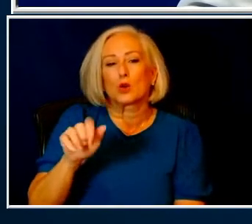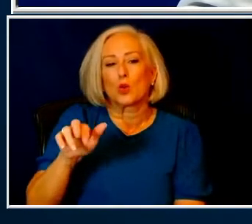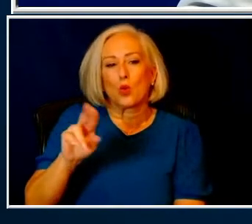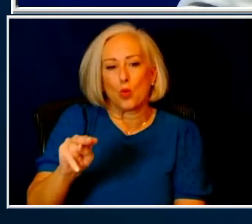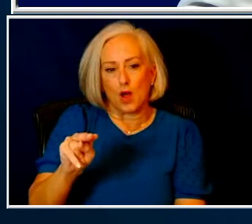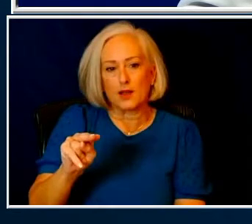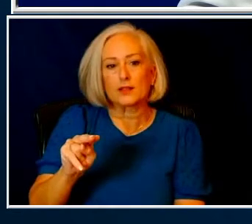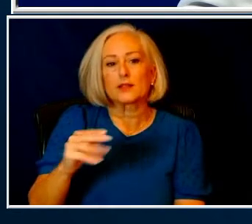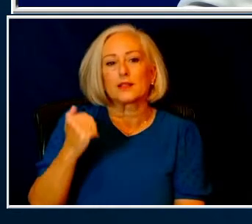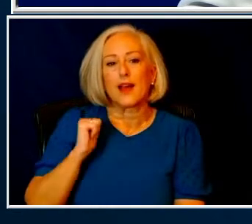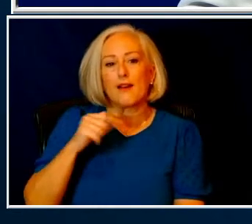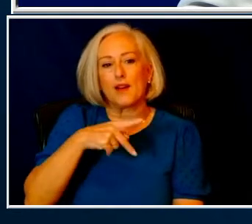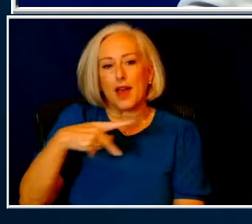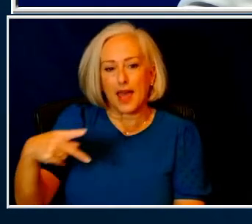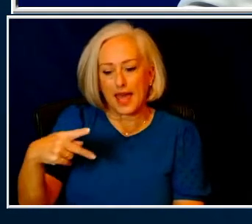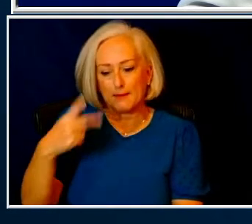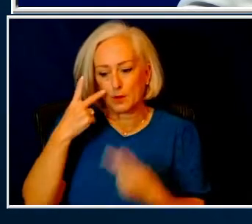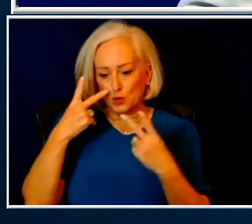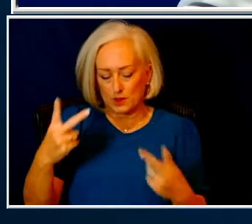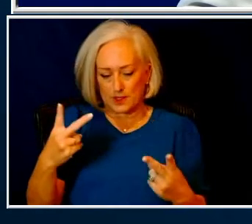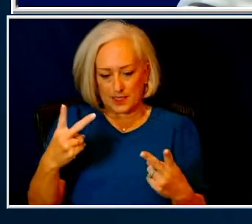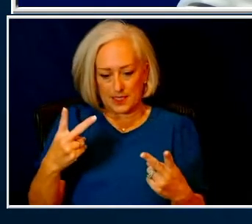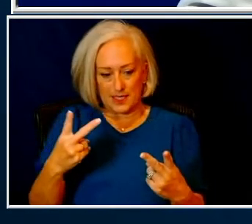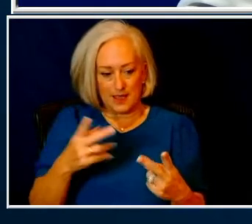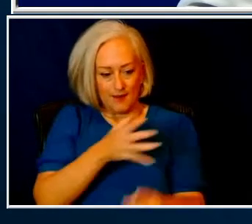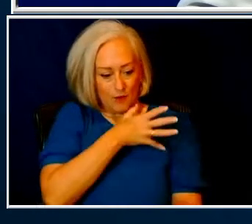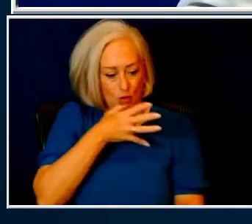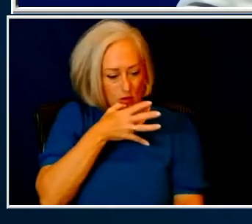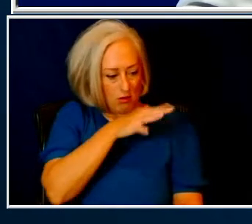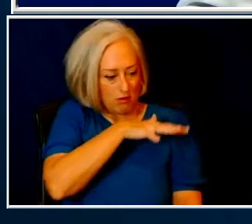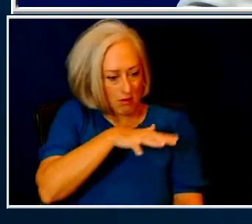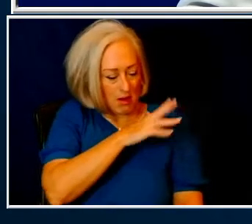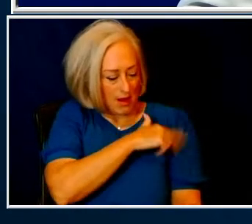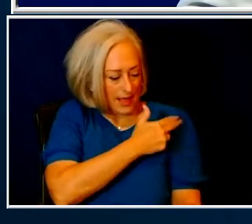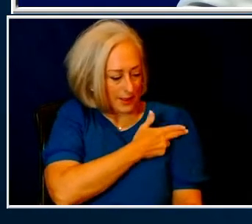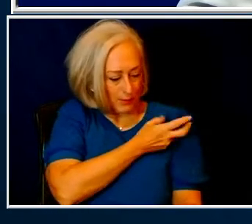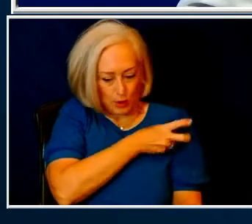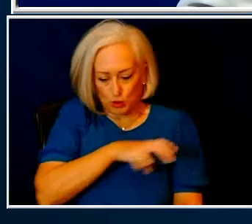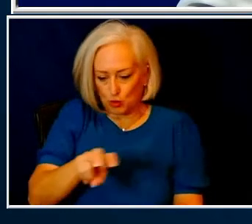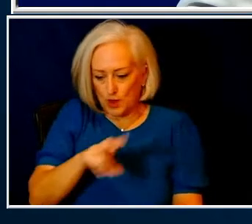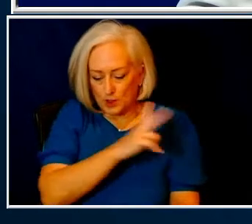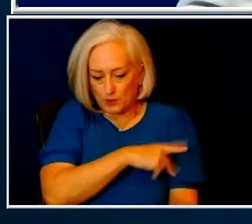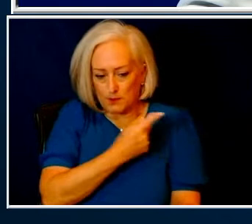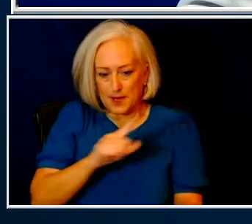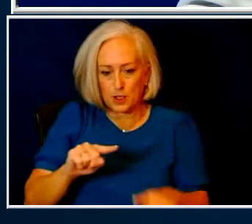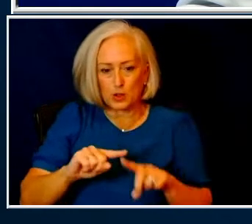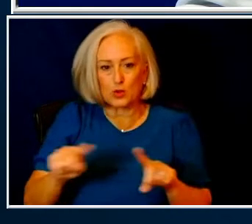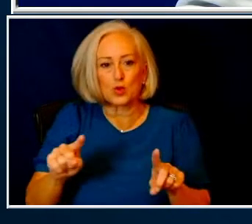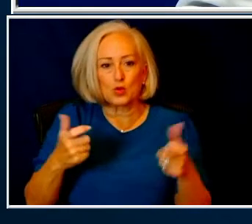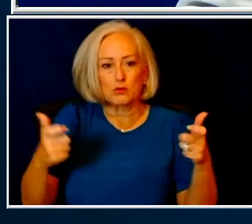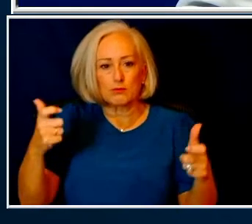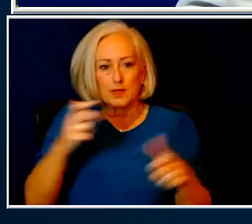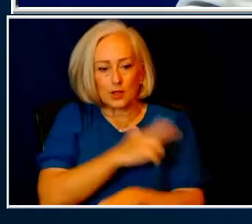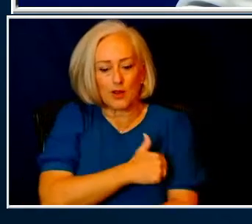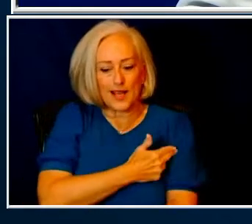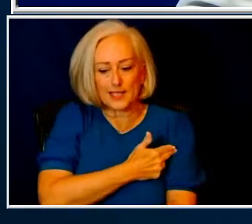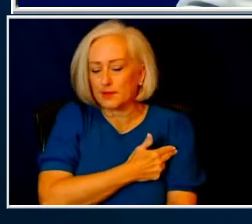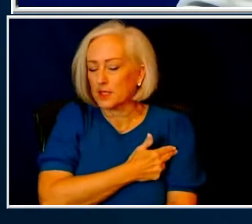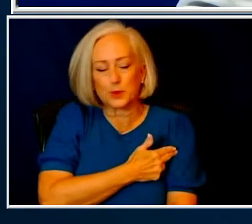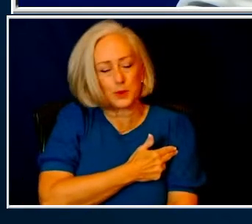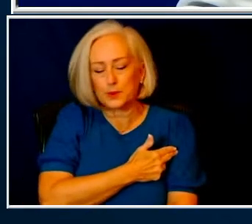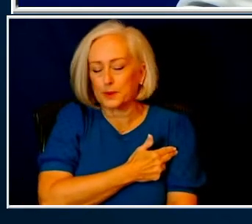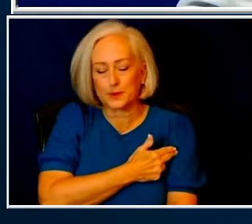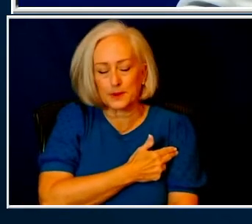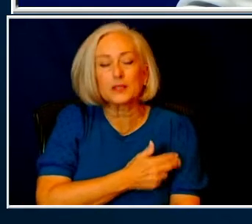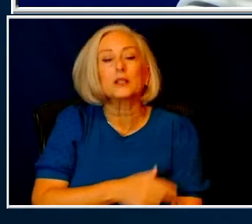ability for rural hospitals to transfer patients, demonstrates we're nowhere near back to normal. We never have since the peak last January. And we have a lot of